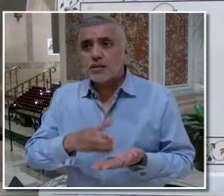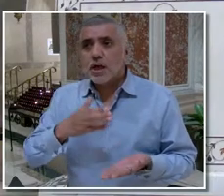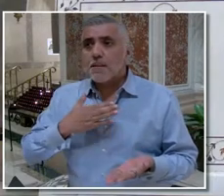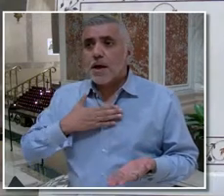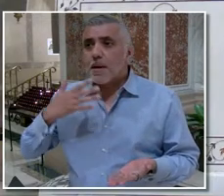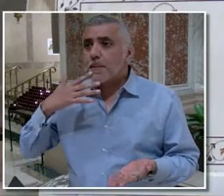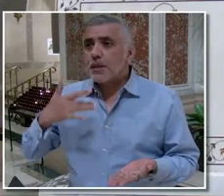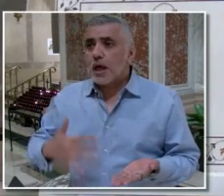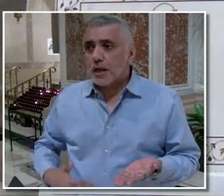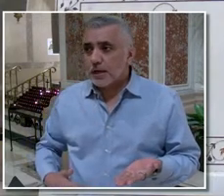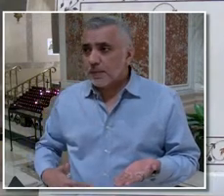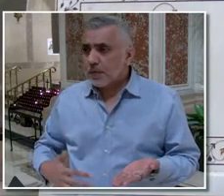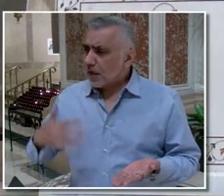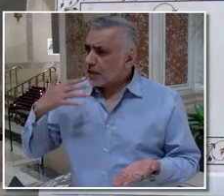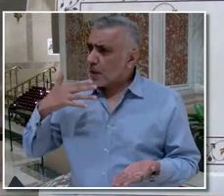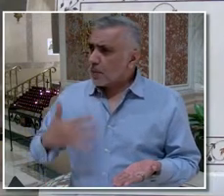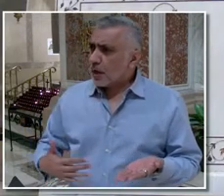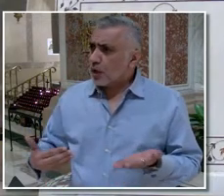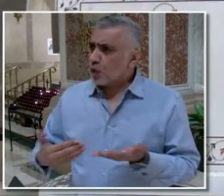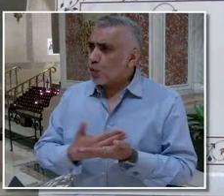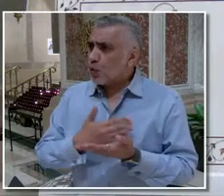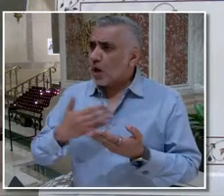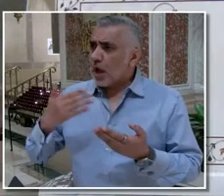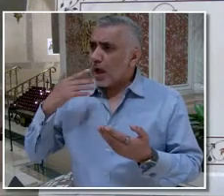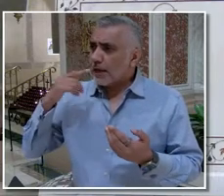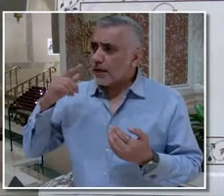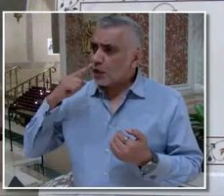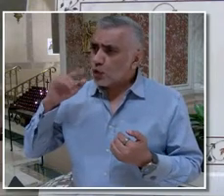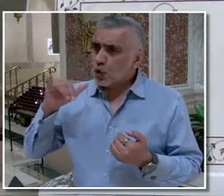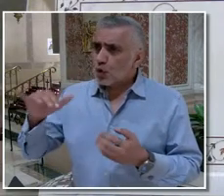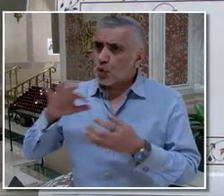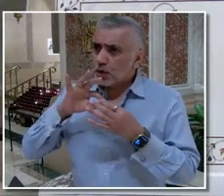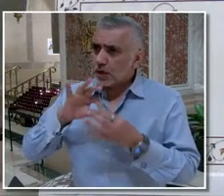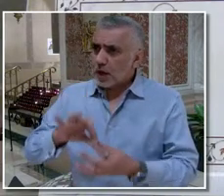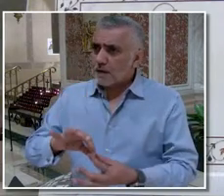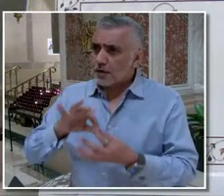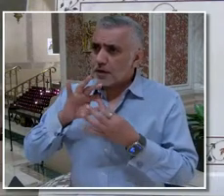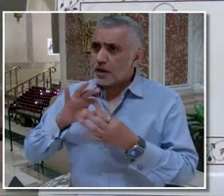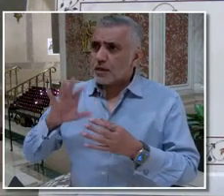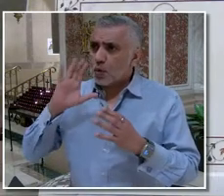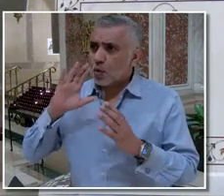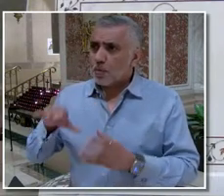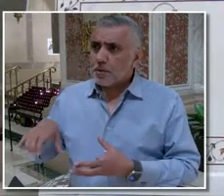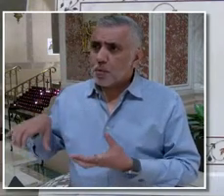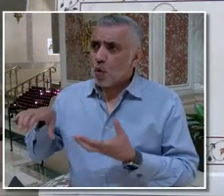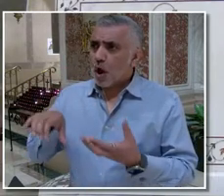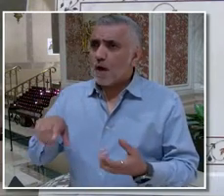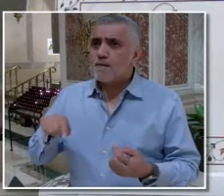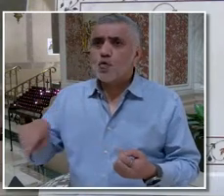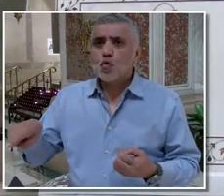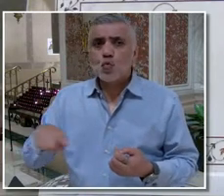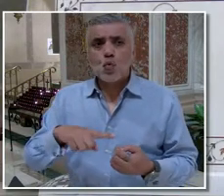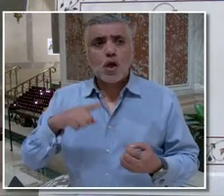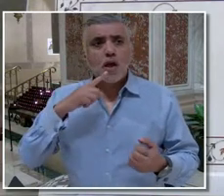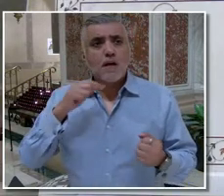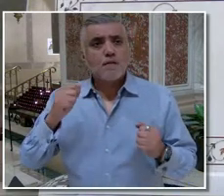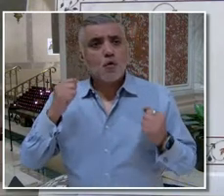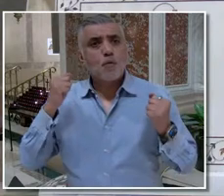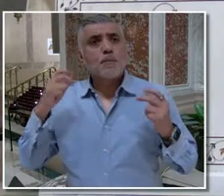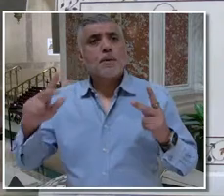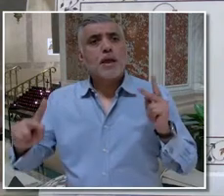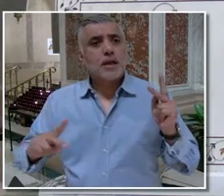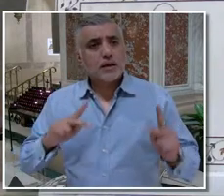my blood, the blood of the new and eternal covenant, which will be poured out for you and for